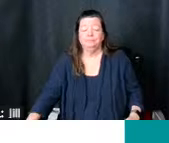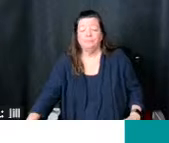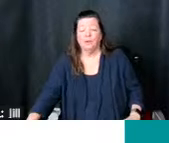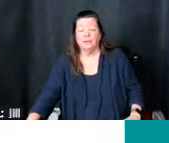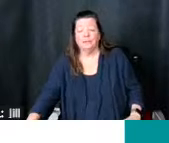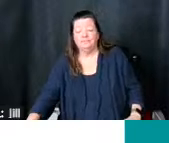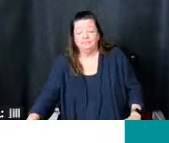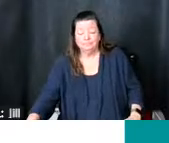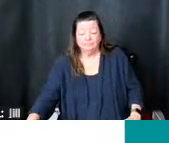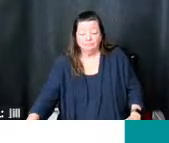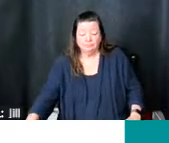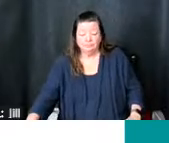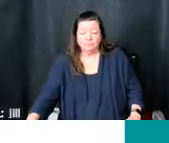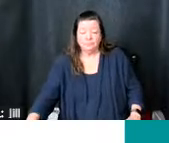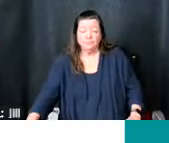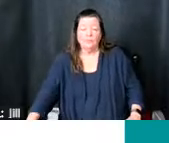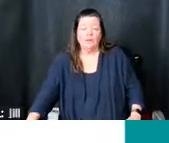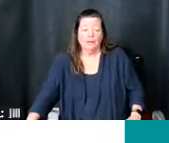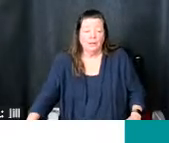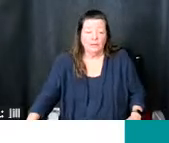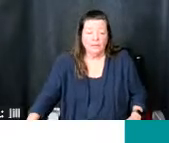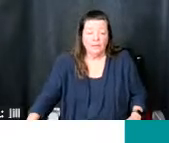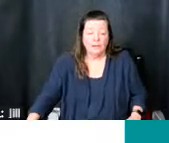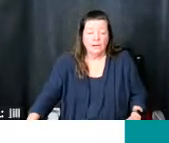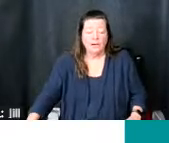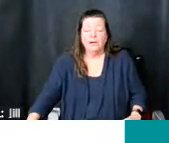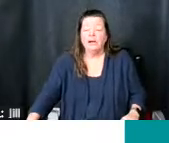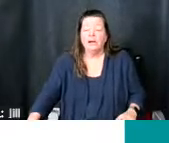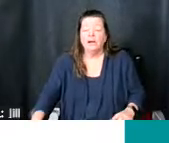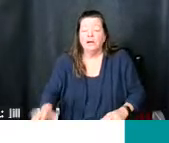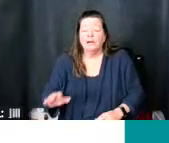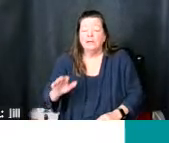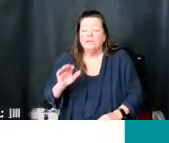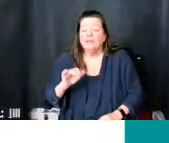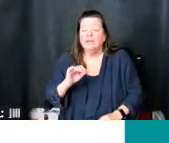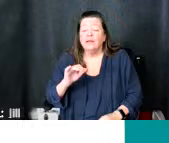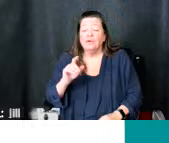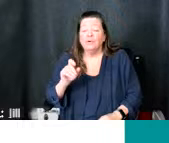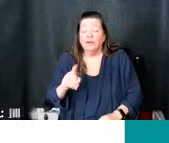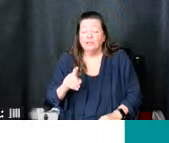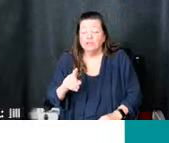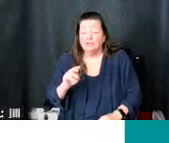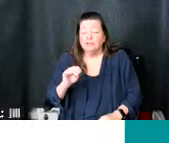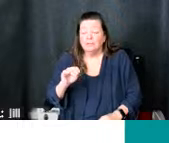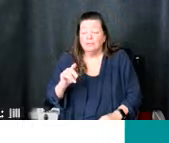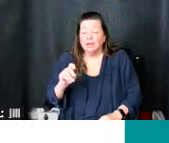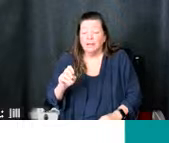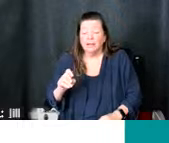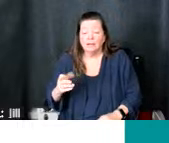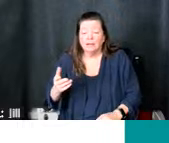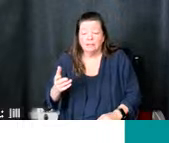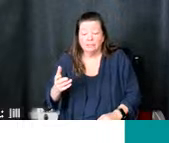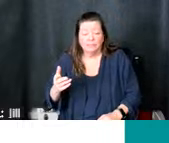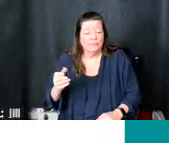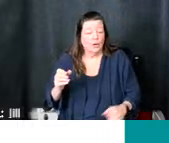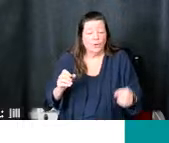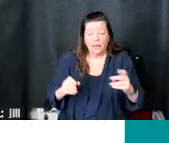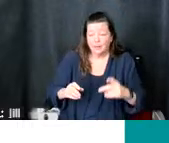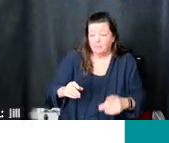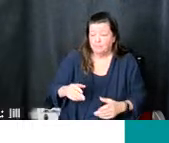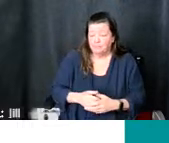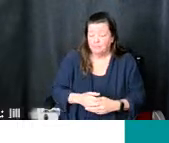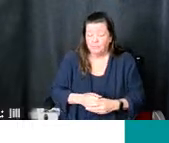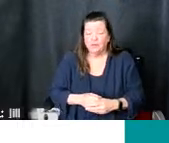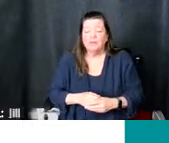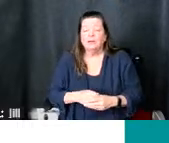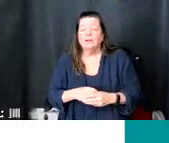please. Next slide. Oh, Jonah, we've got a question here online from Holly. Okay, real quickly,